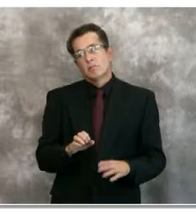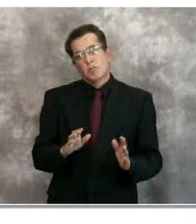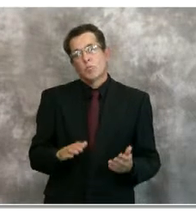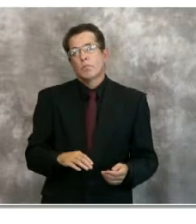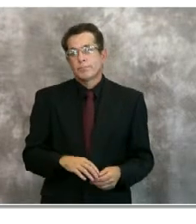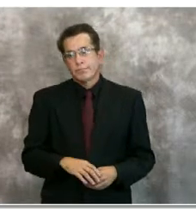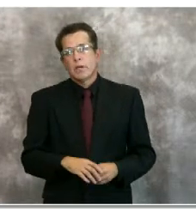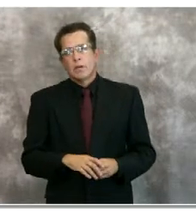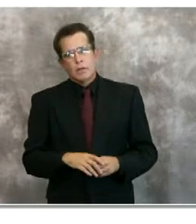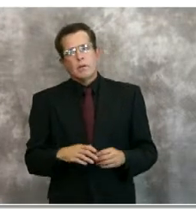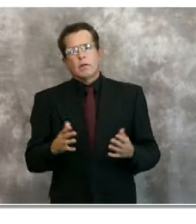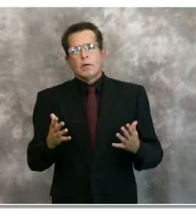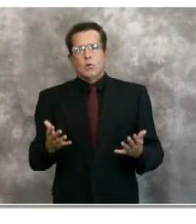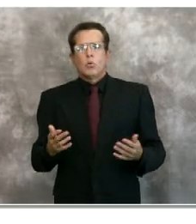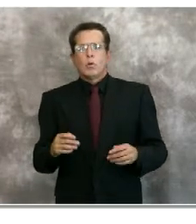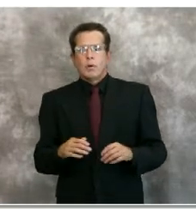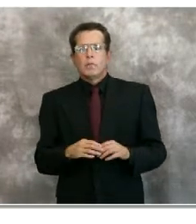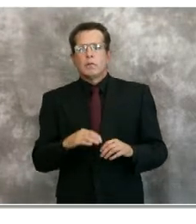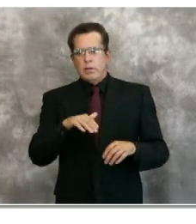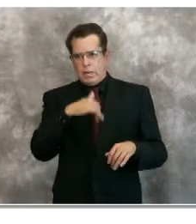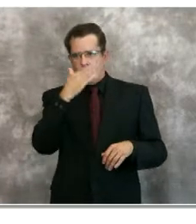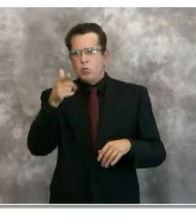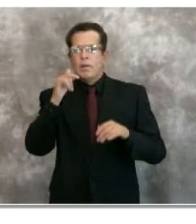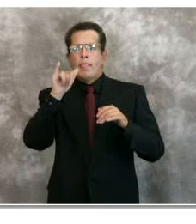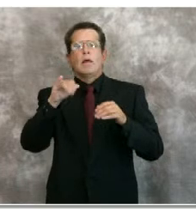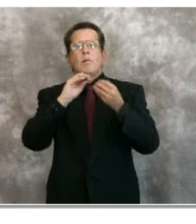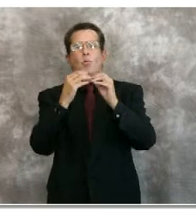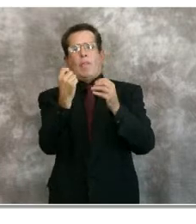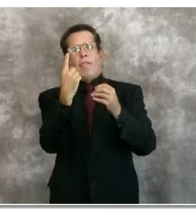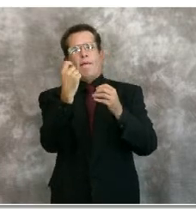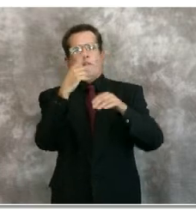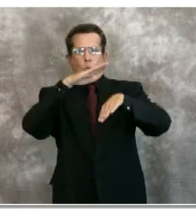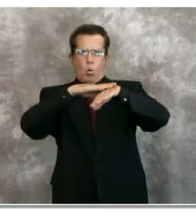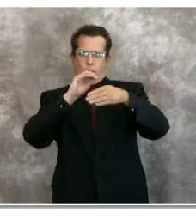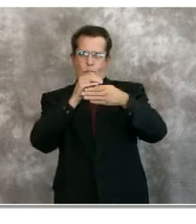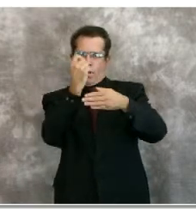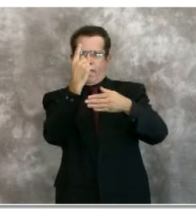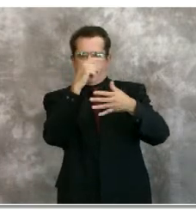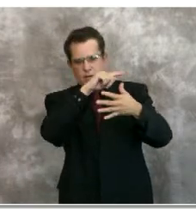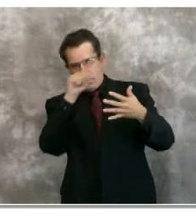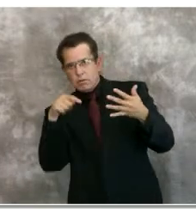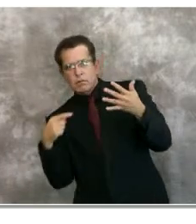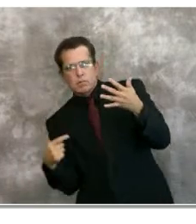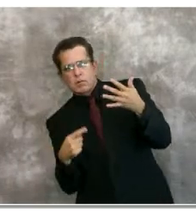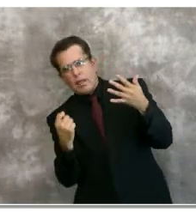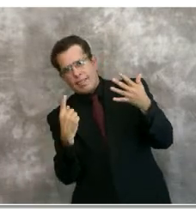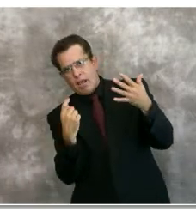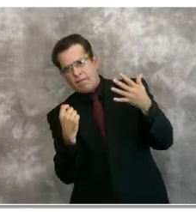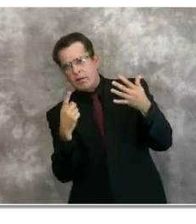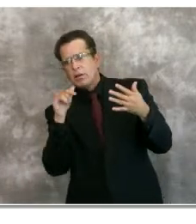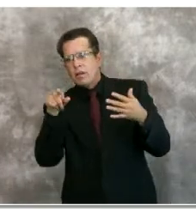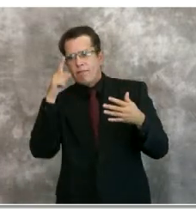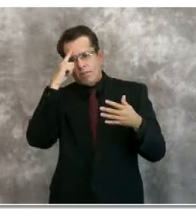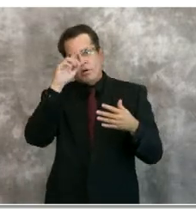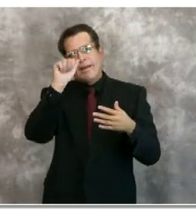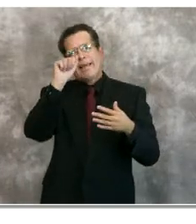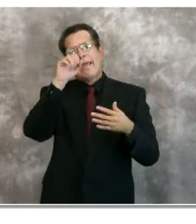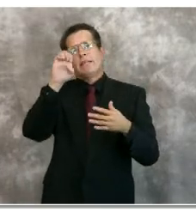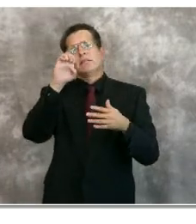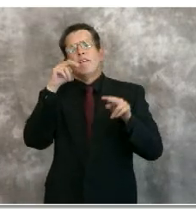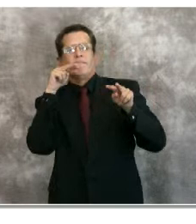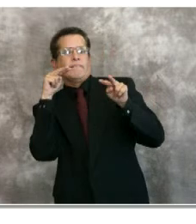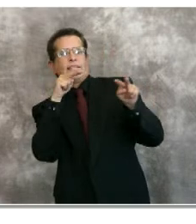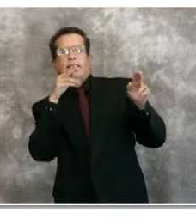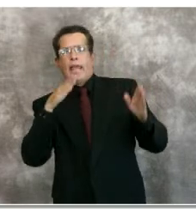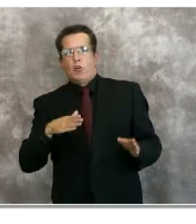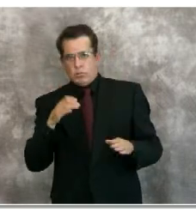And this slide is trigger number 11, again related to case investigations. The trigger is met